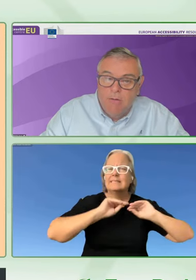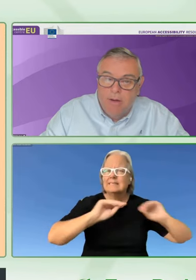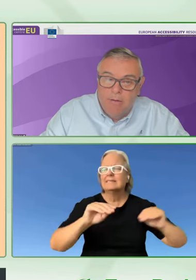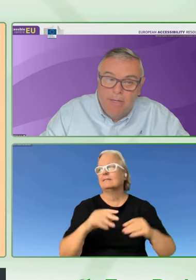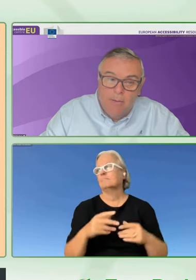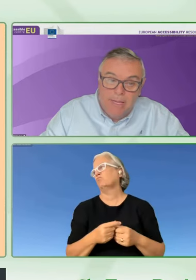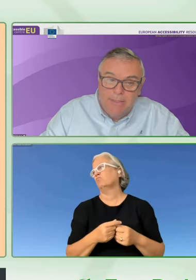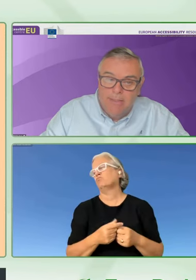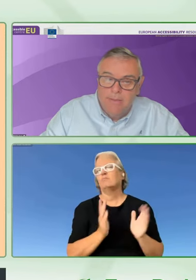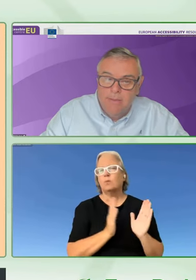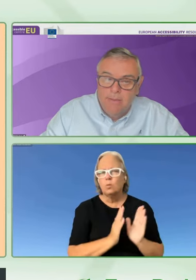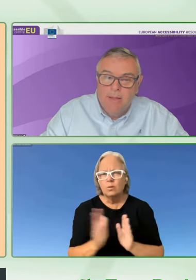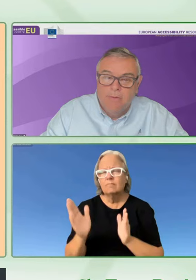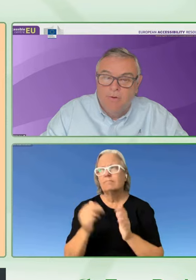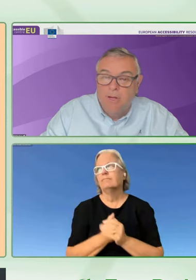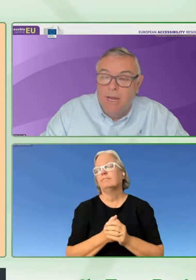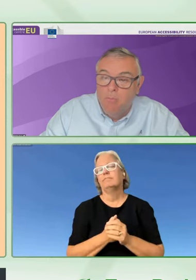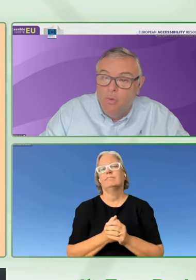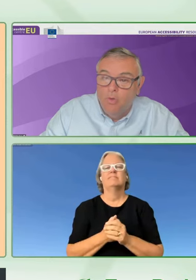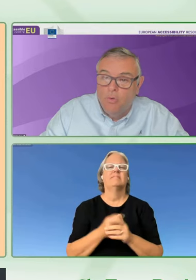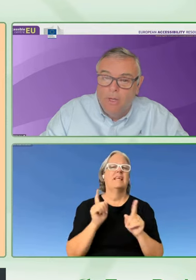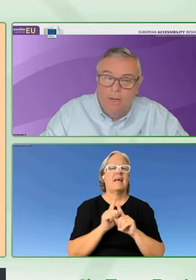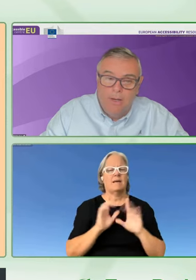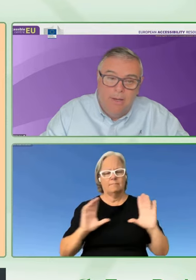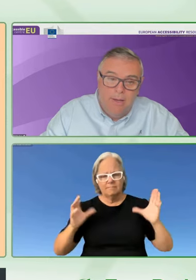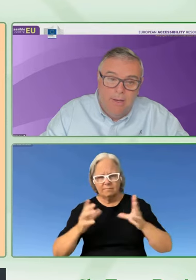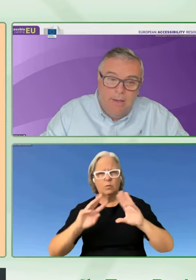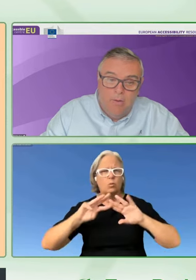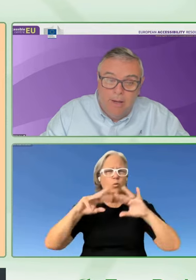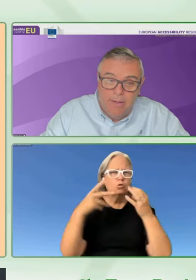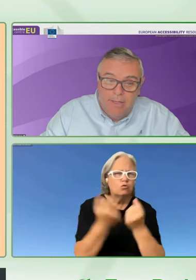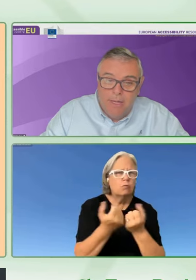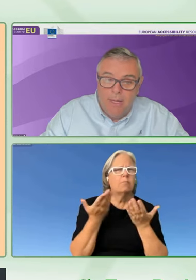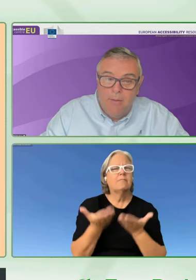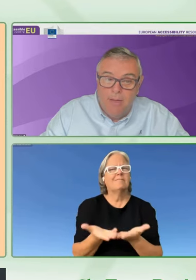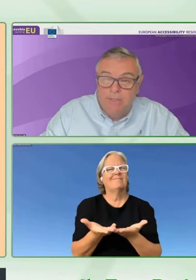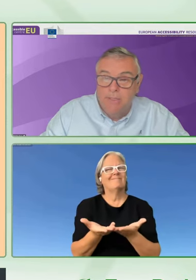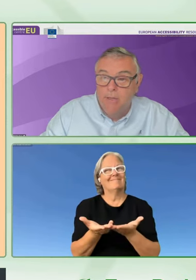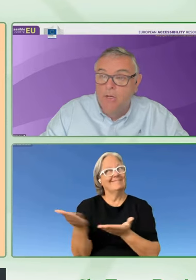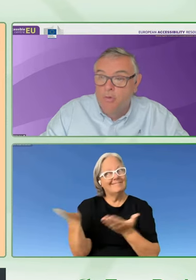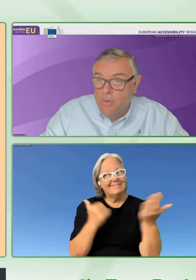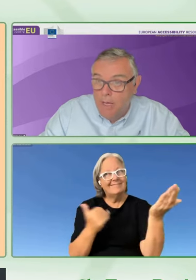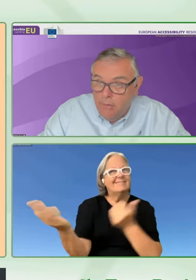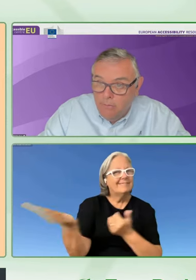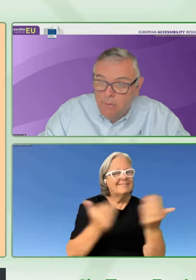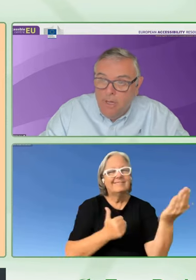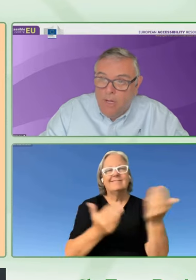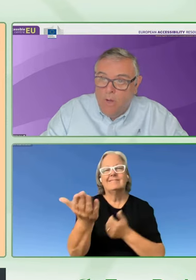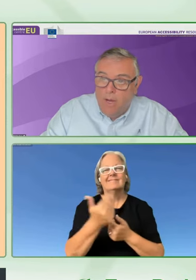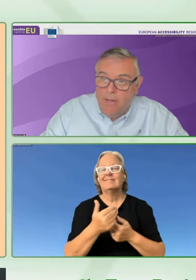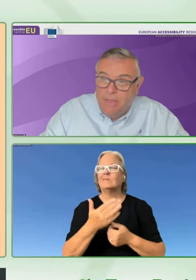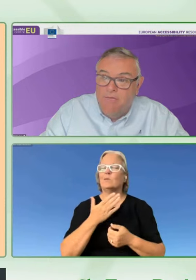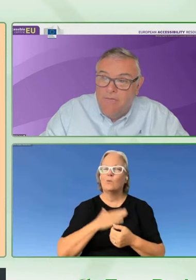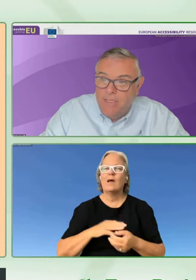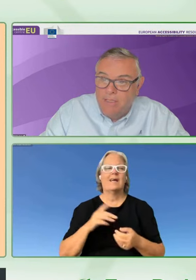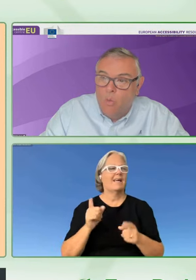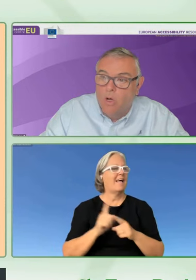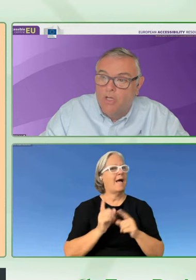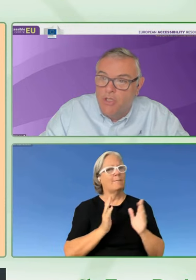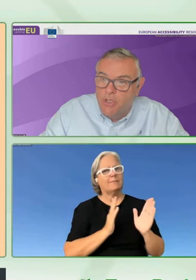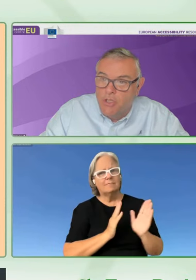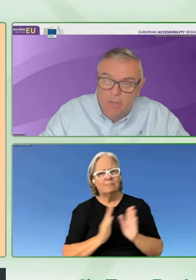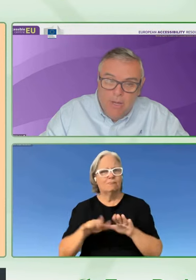bench learning events, training and mutual learning events. Today, we are in the